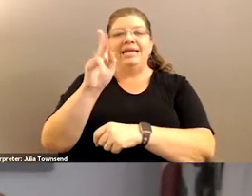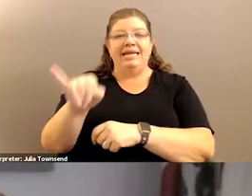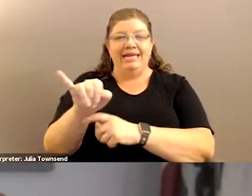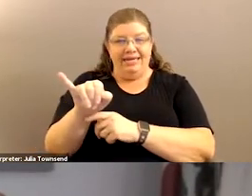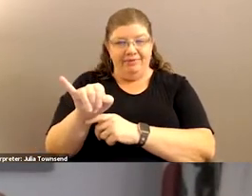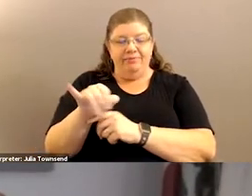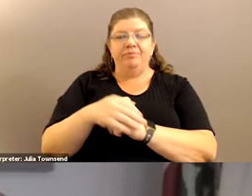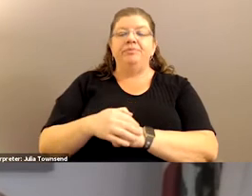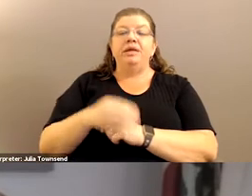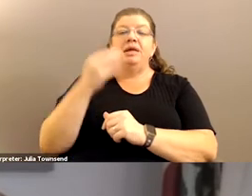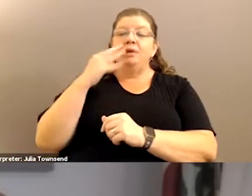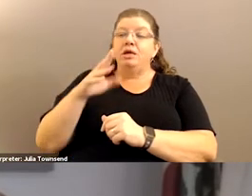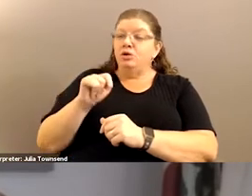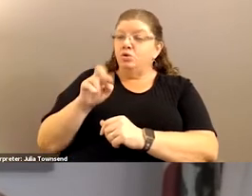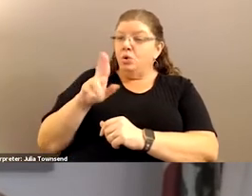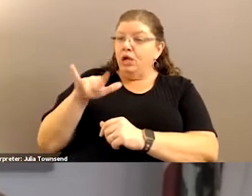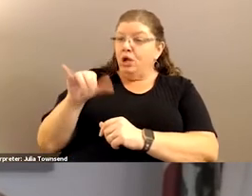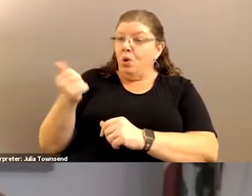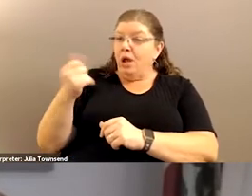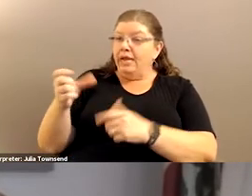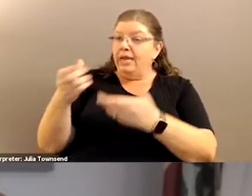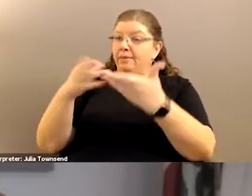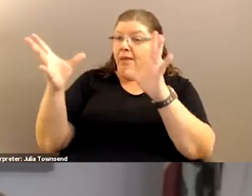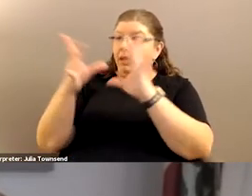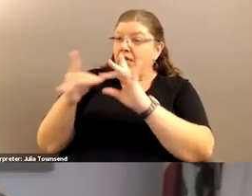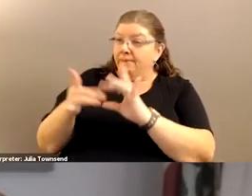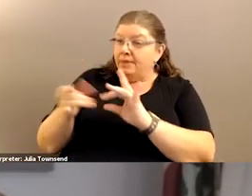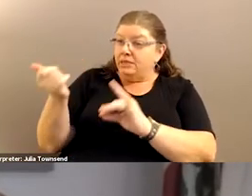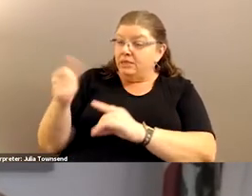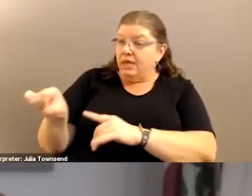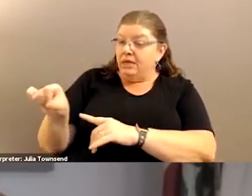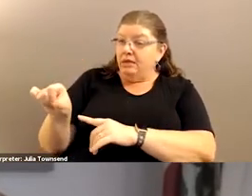mr hill are there any public comments on this item